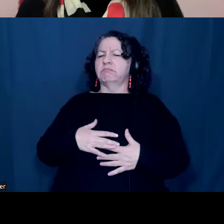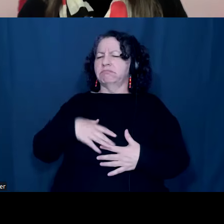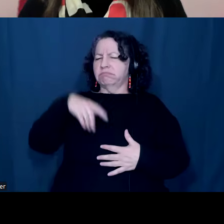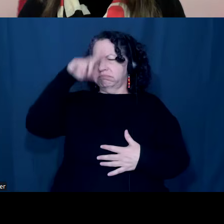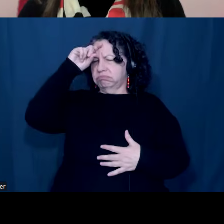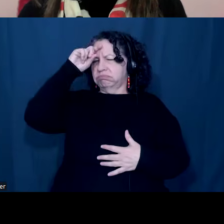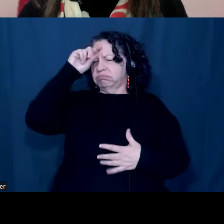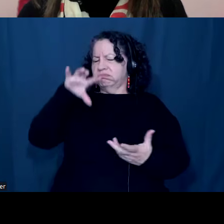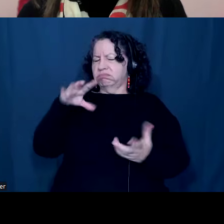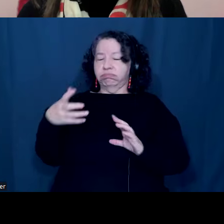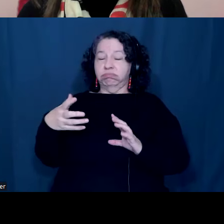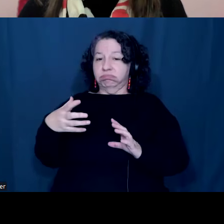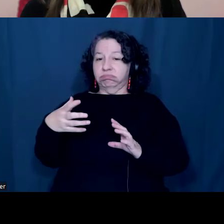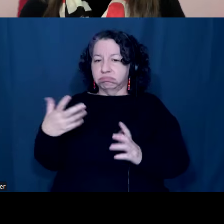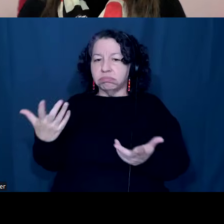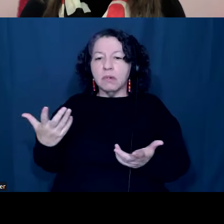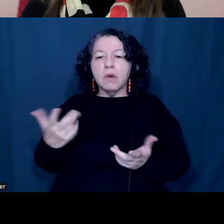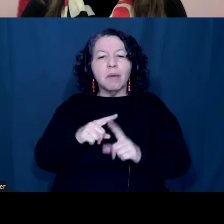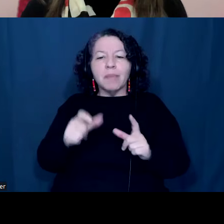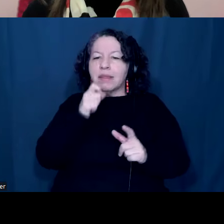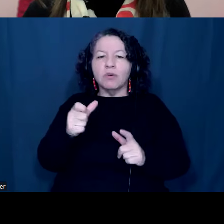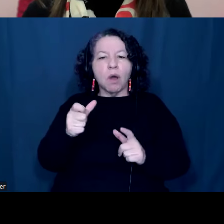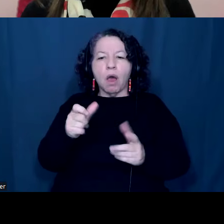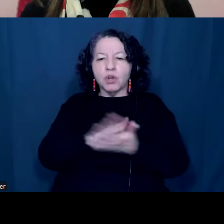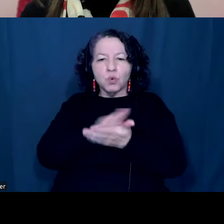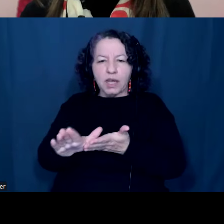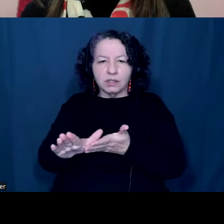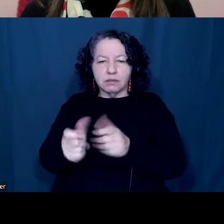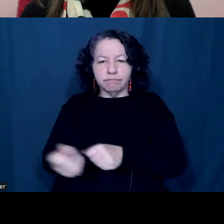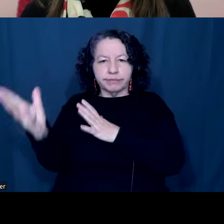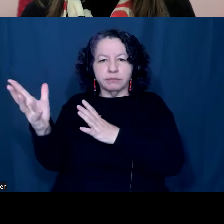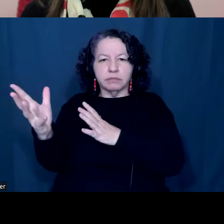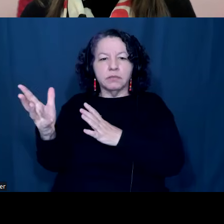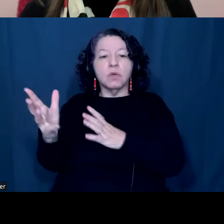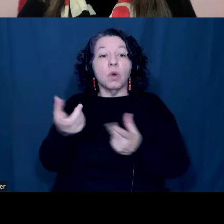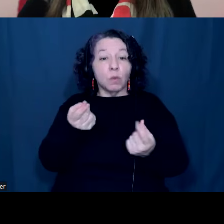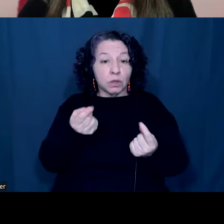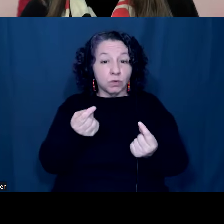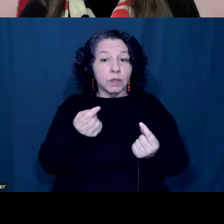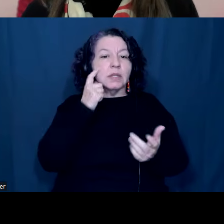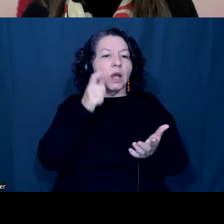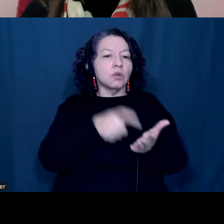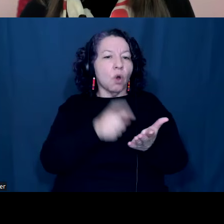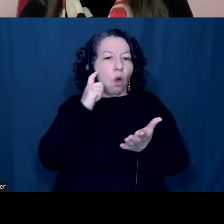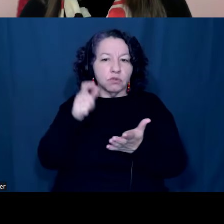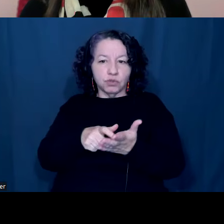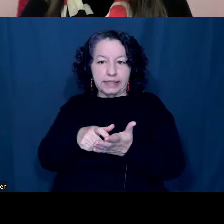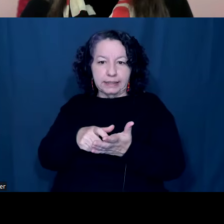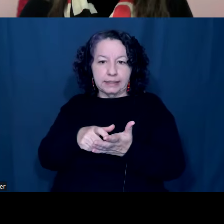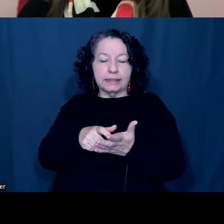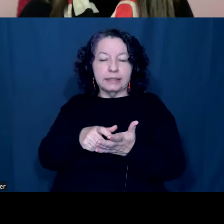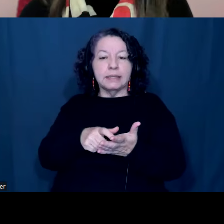not erasures. They are acknowledgments. They reflect a